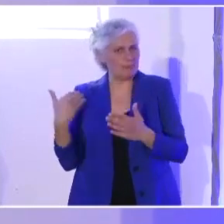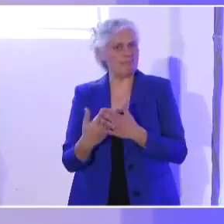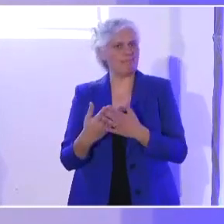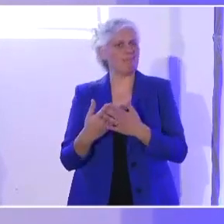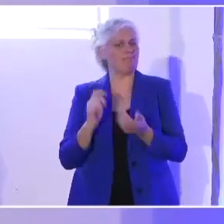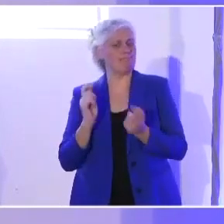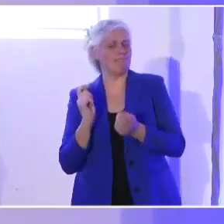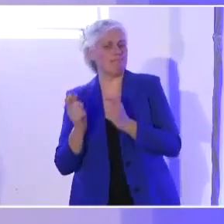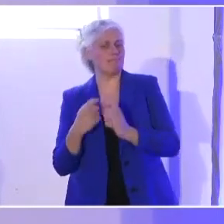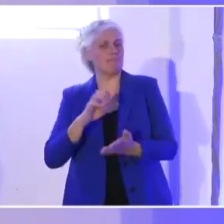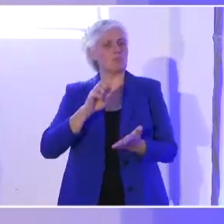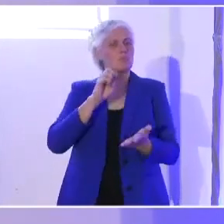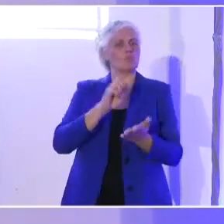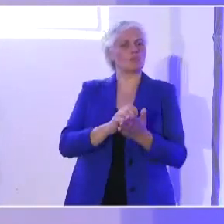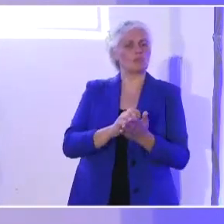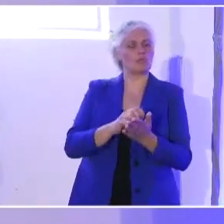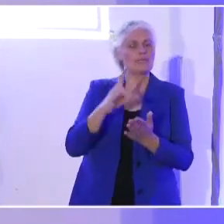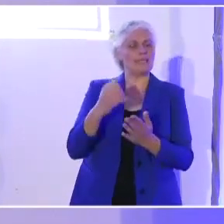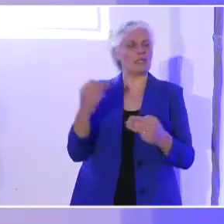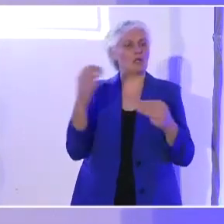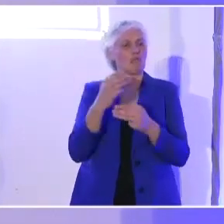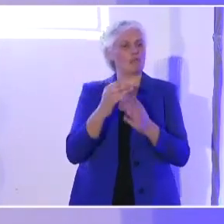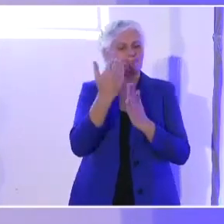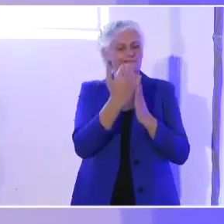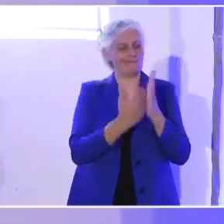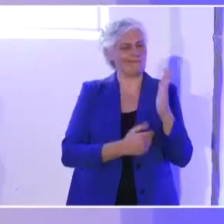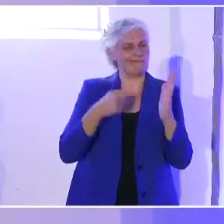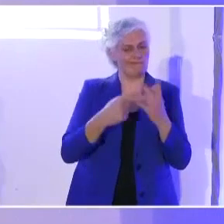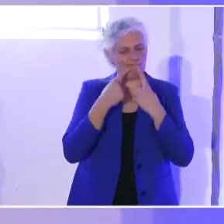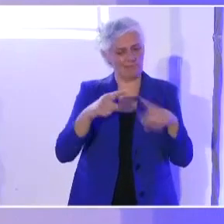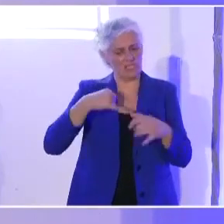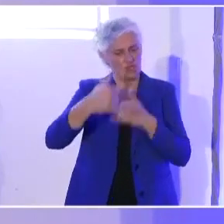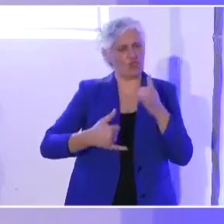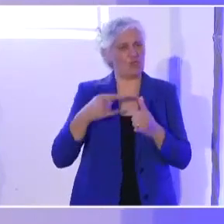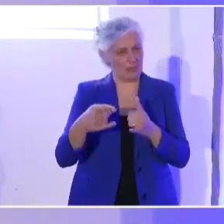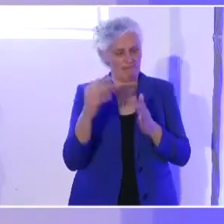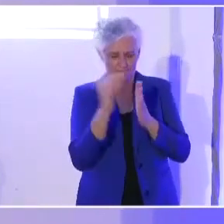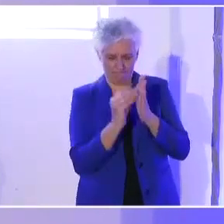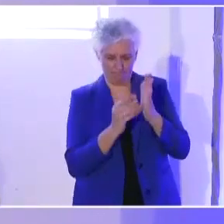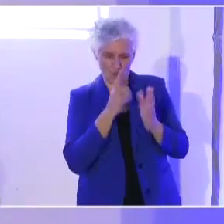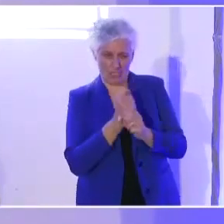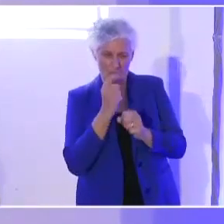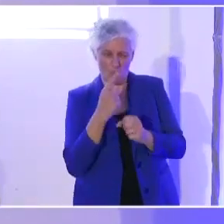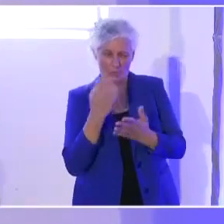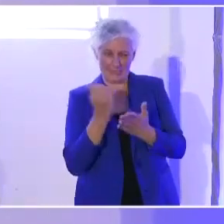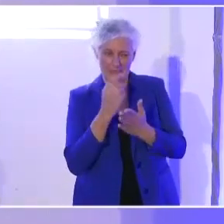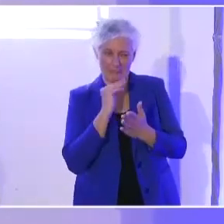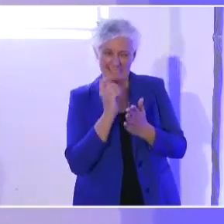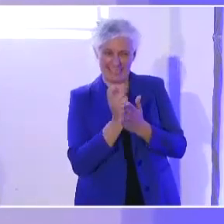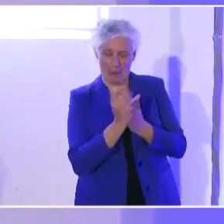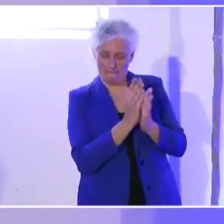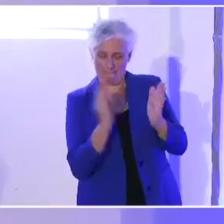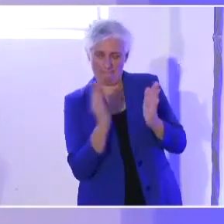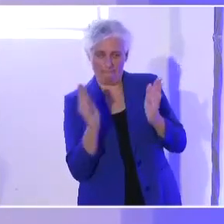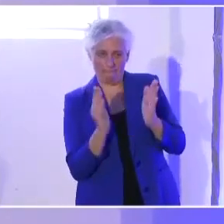and also the European Data Protection Board guidelines that issued in March of this year, which touch upon this topic. So under